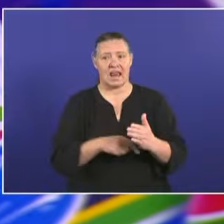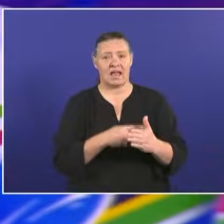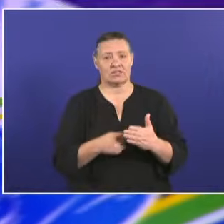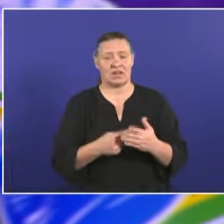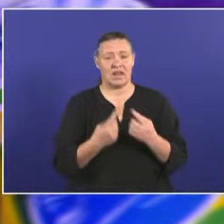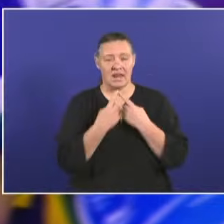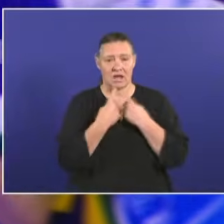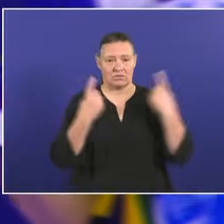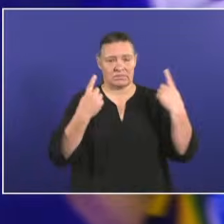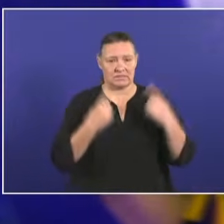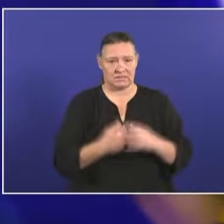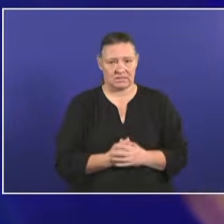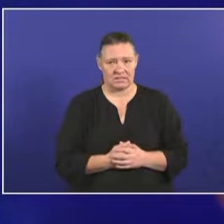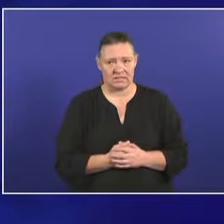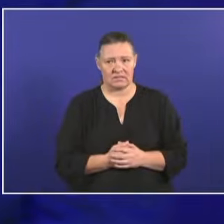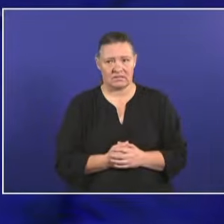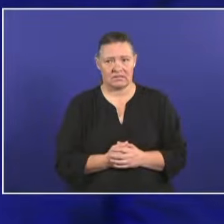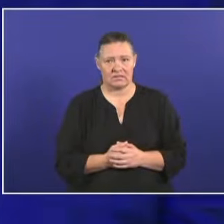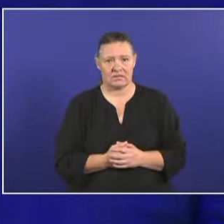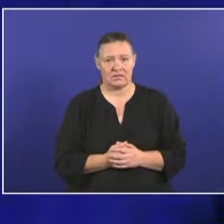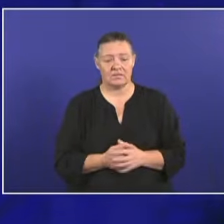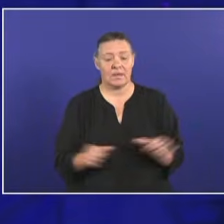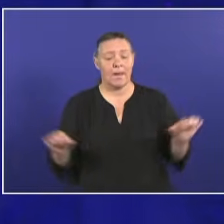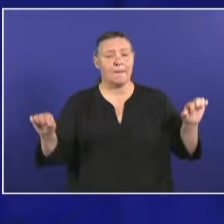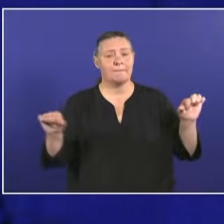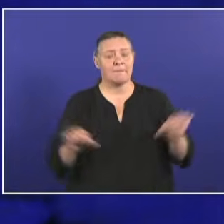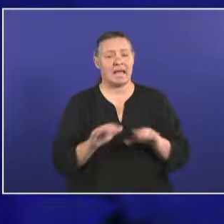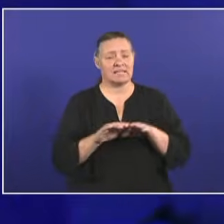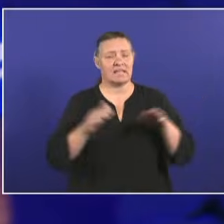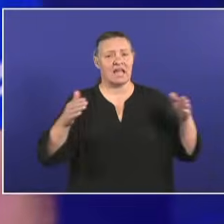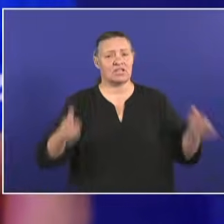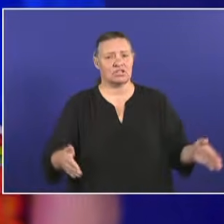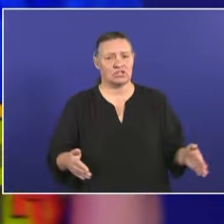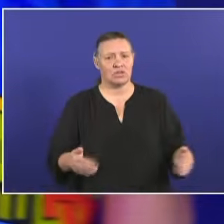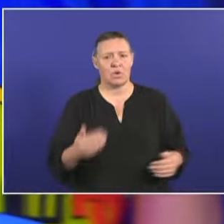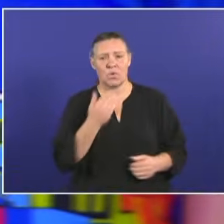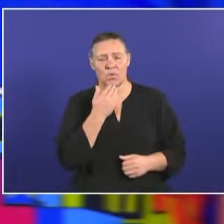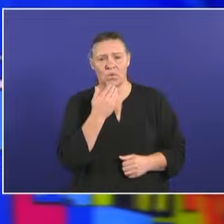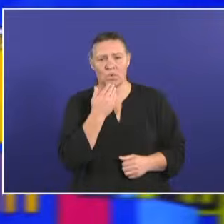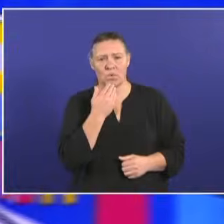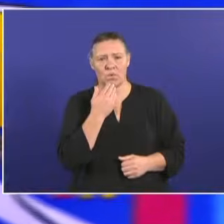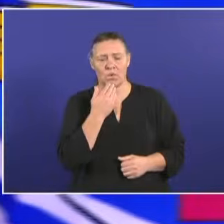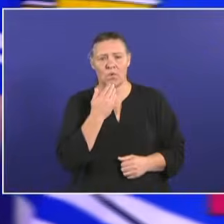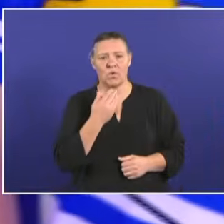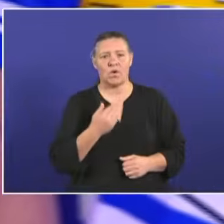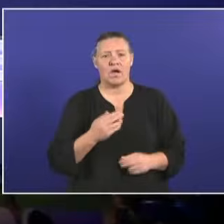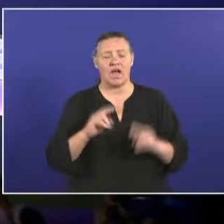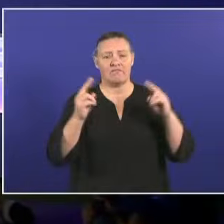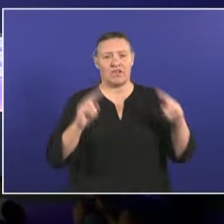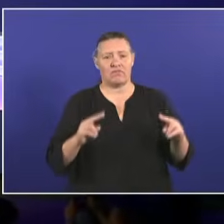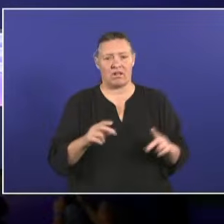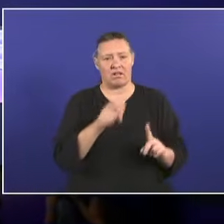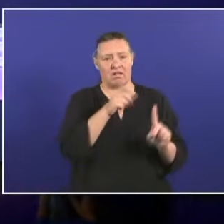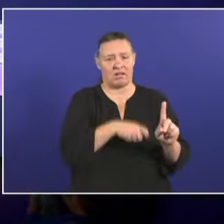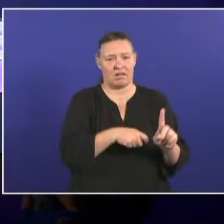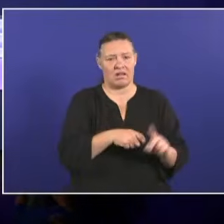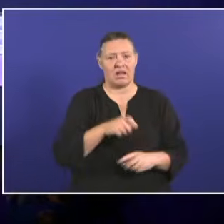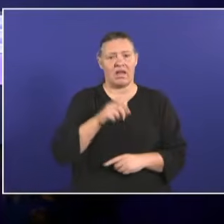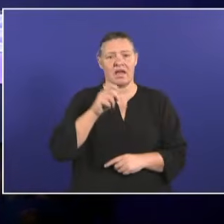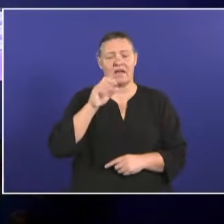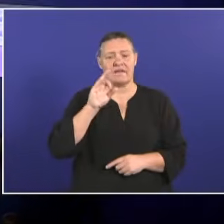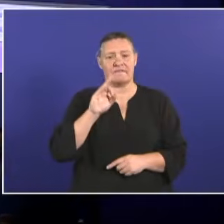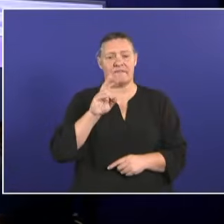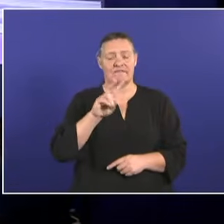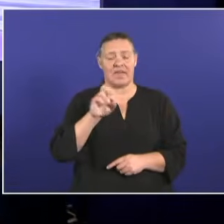2026. Please welcome back to the stage your Federal Congress presiding officers, Werner